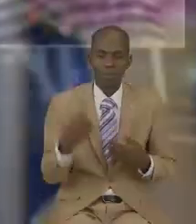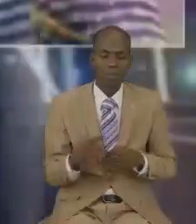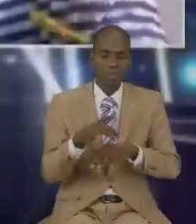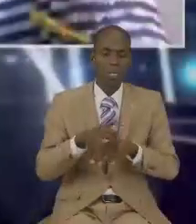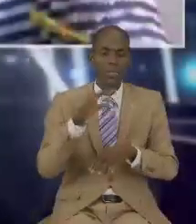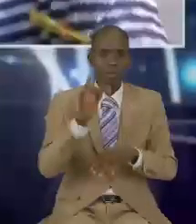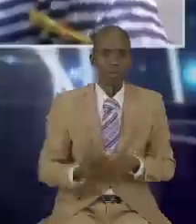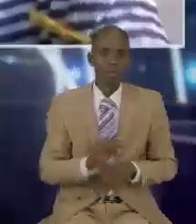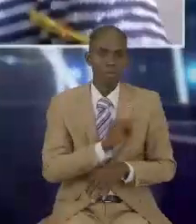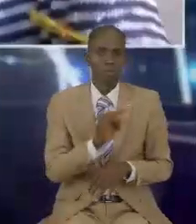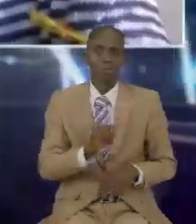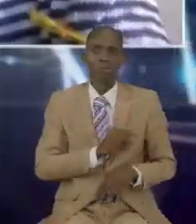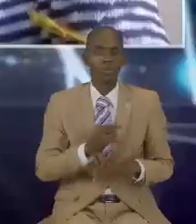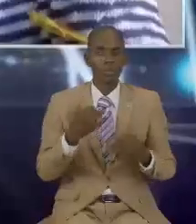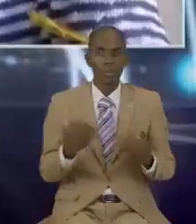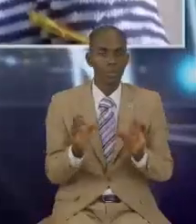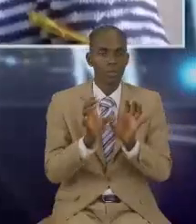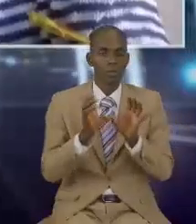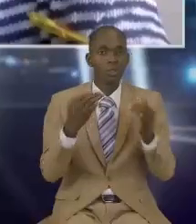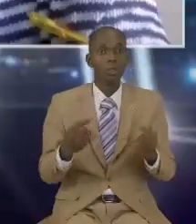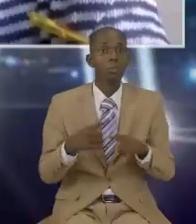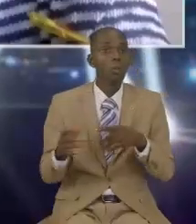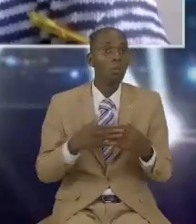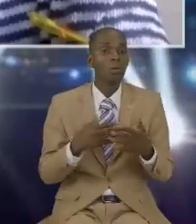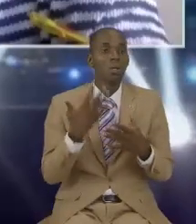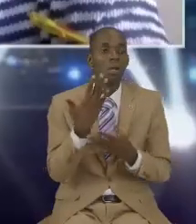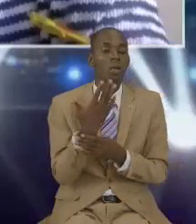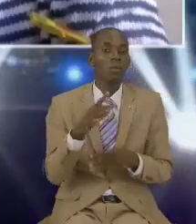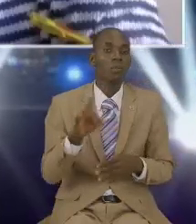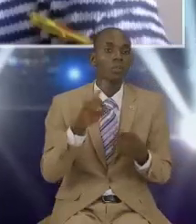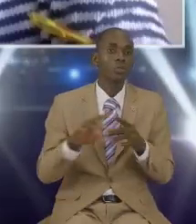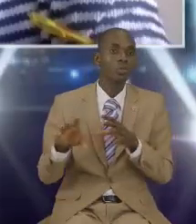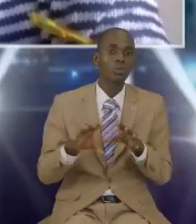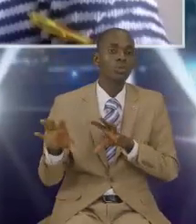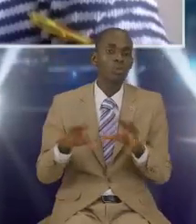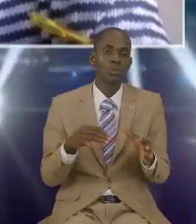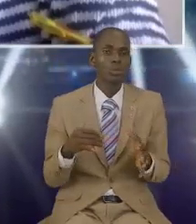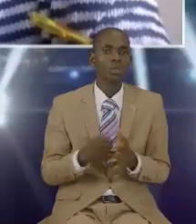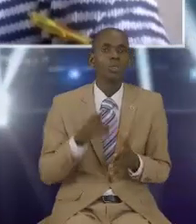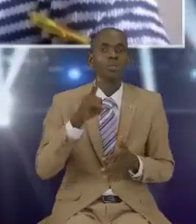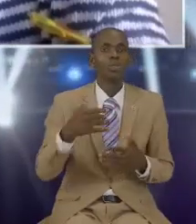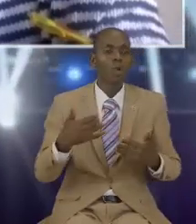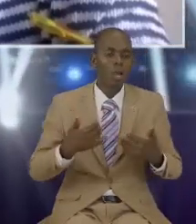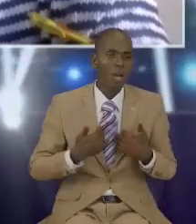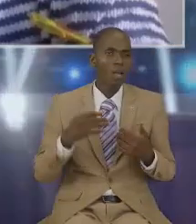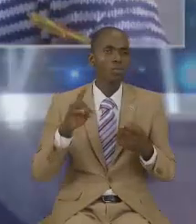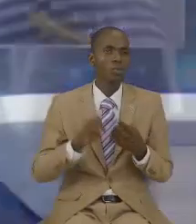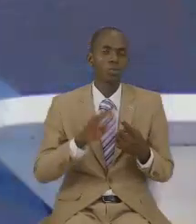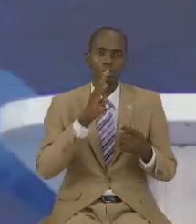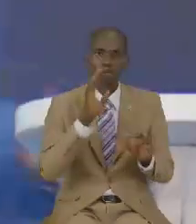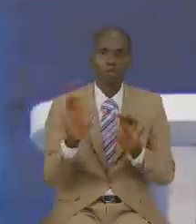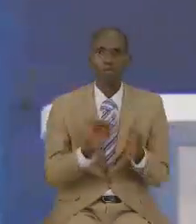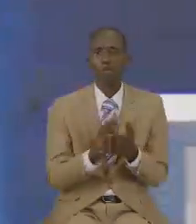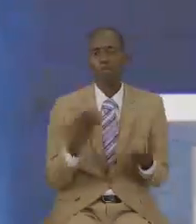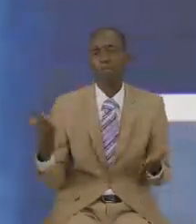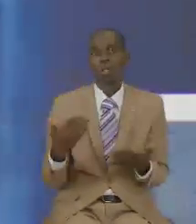all right. That's all right. But whatsoever your hand find to do, do it. You see, you have to be doing something. Have you